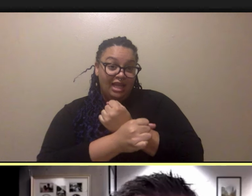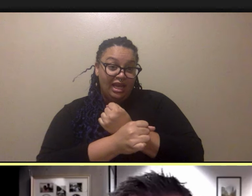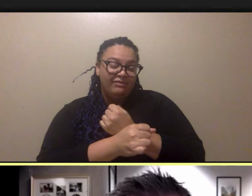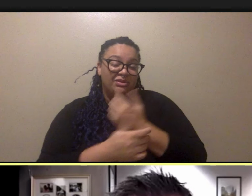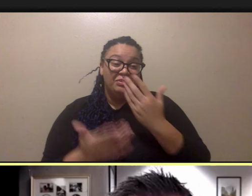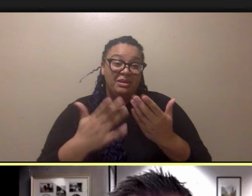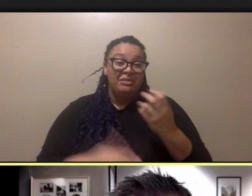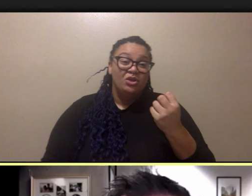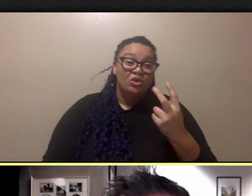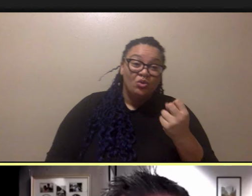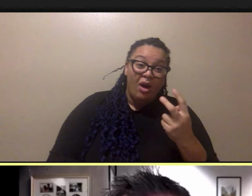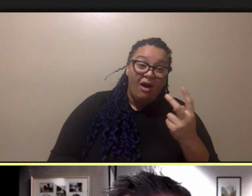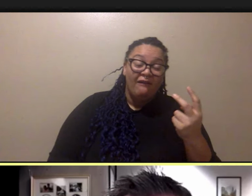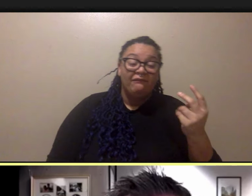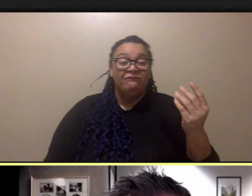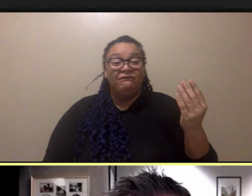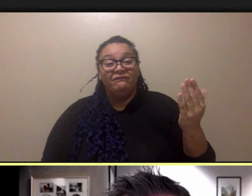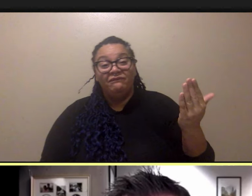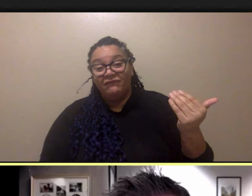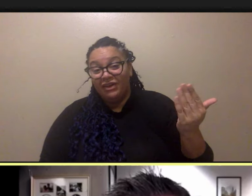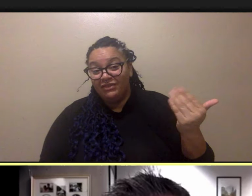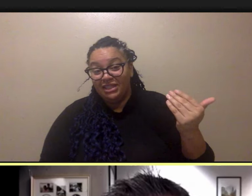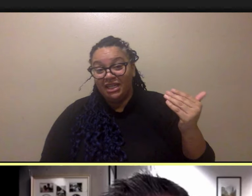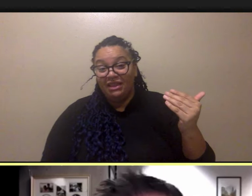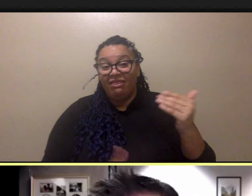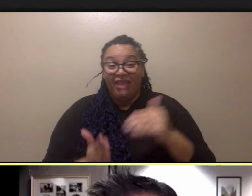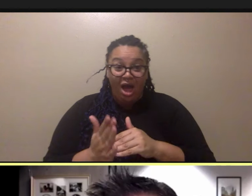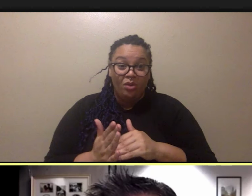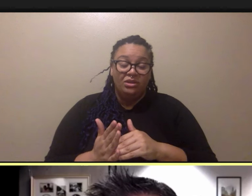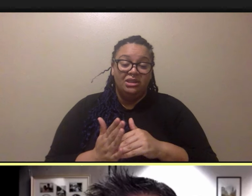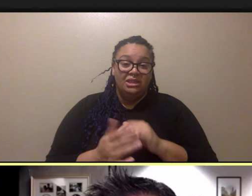12, 15,000 Virginian colonists by 1700.